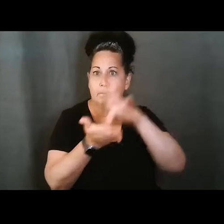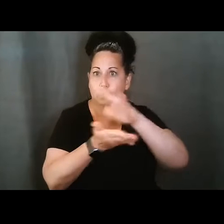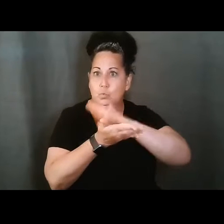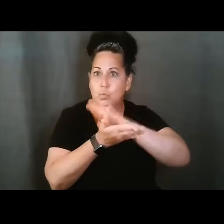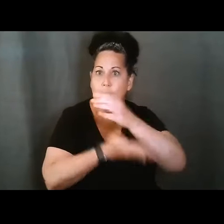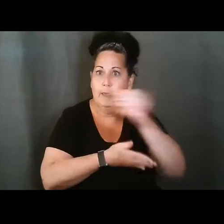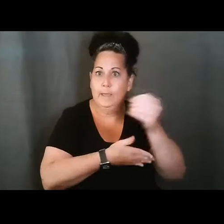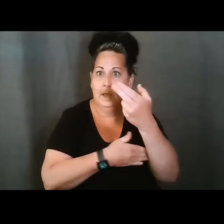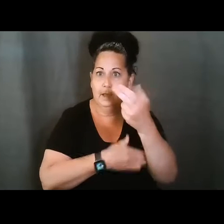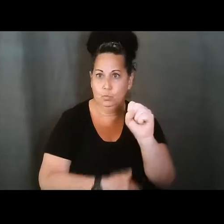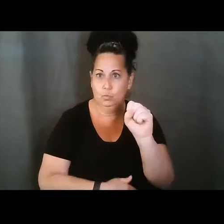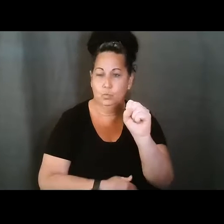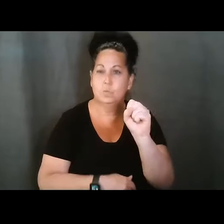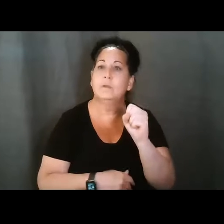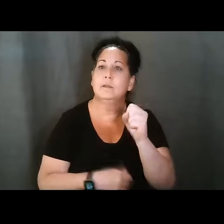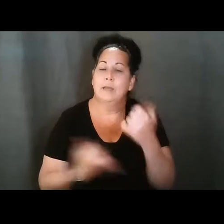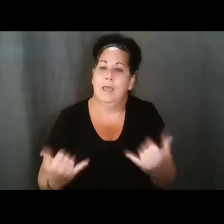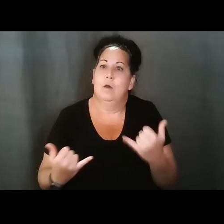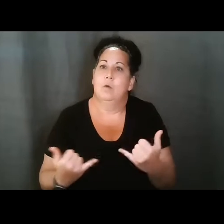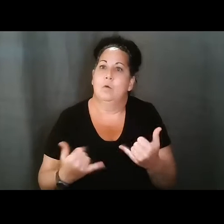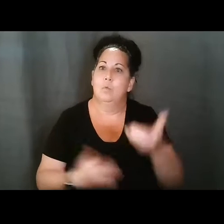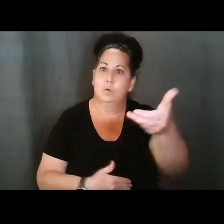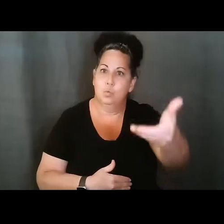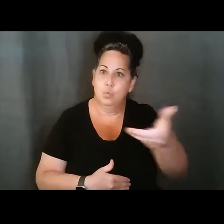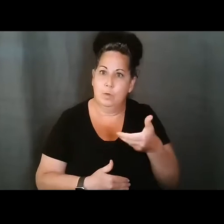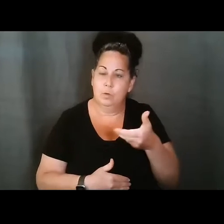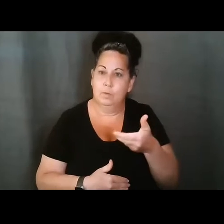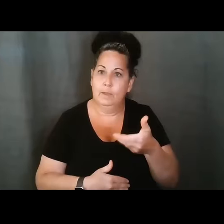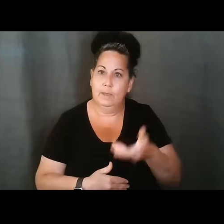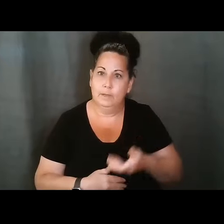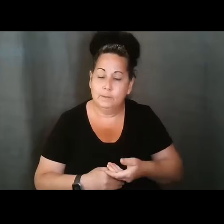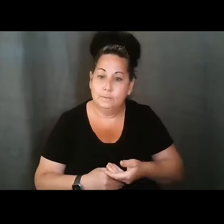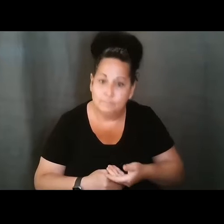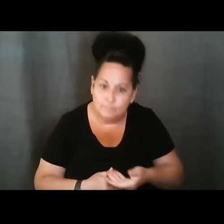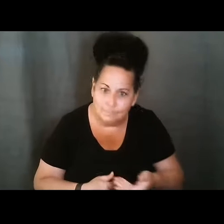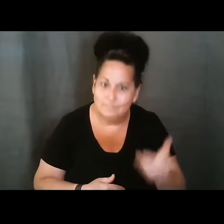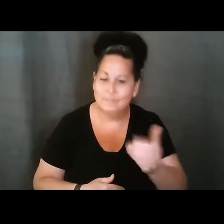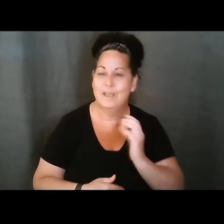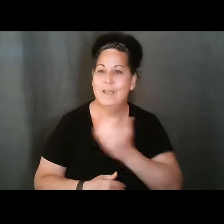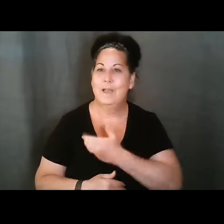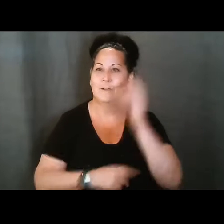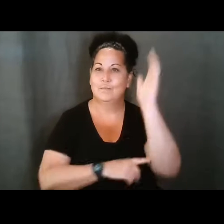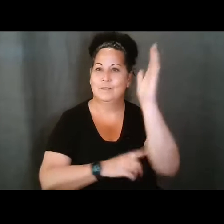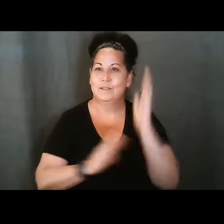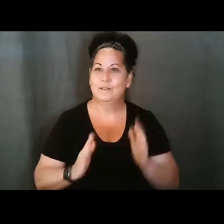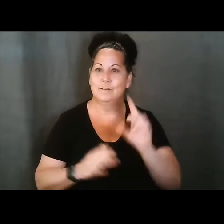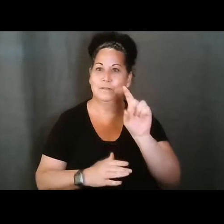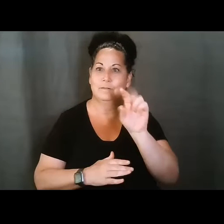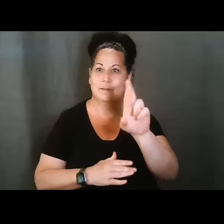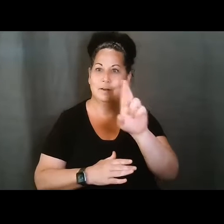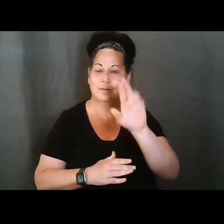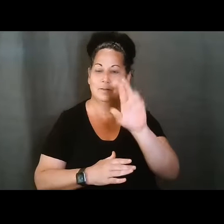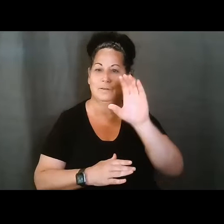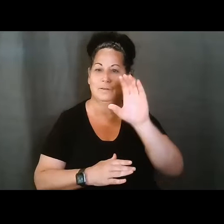would like to welcome and introduce our presenter, Dr. Charles Flowers.